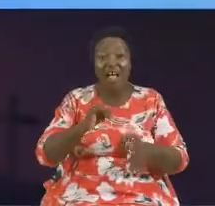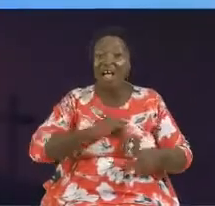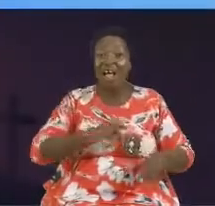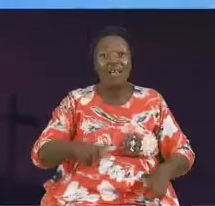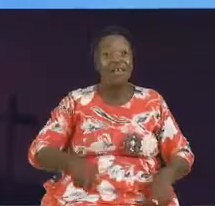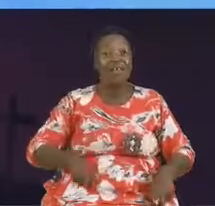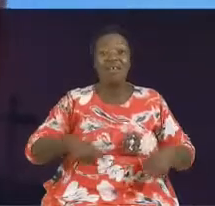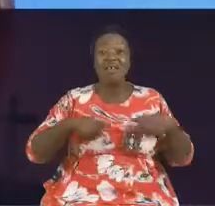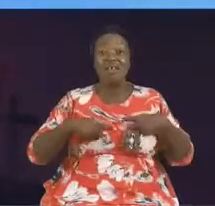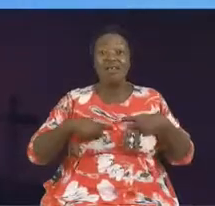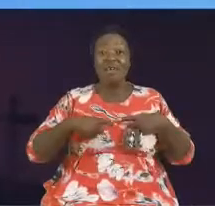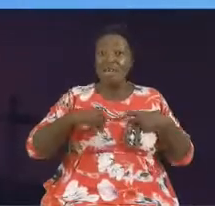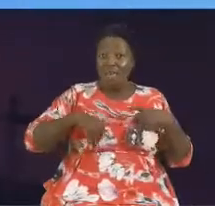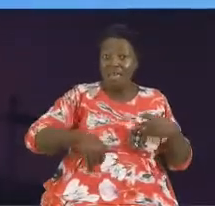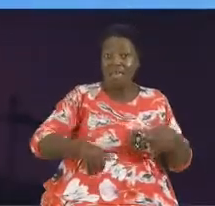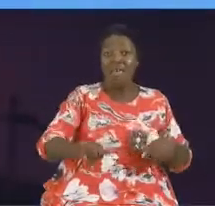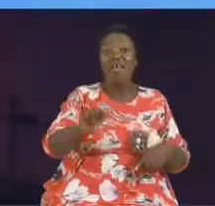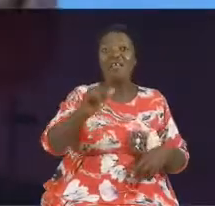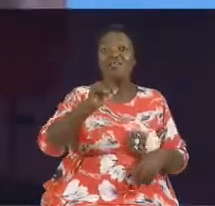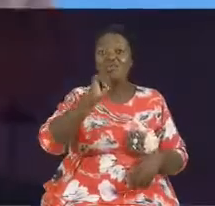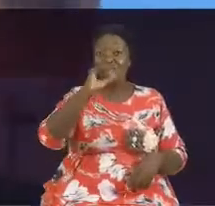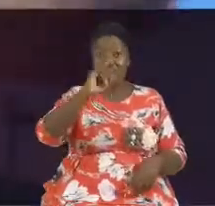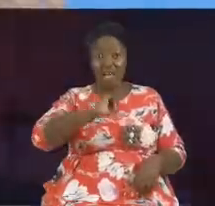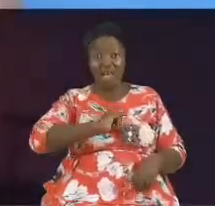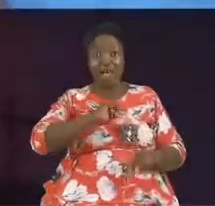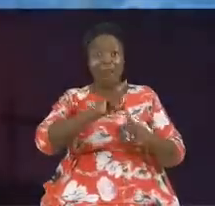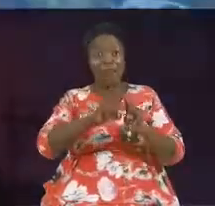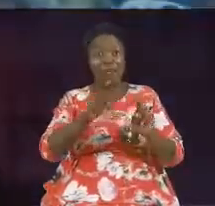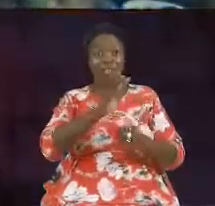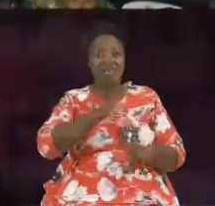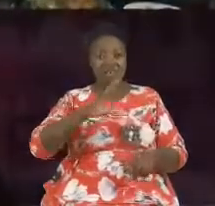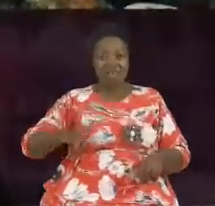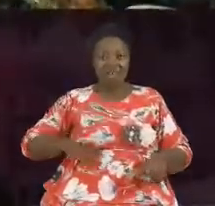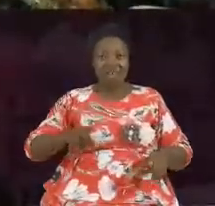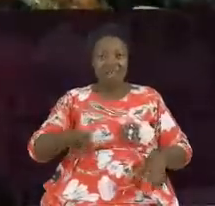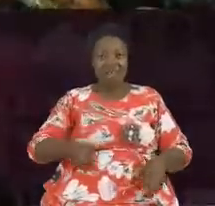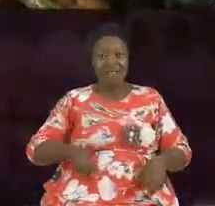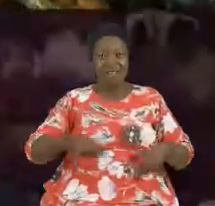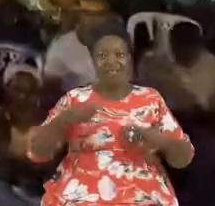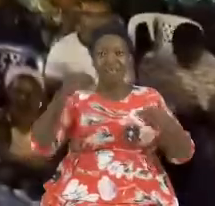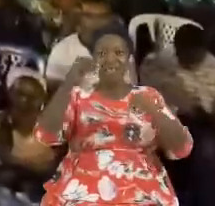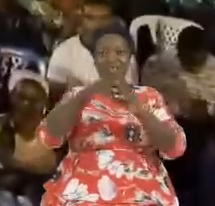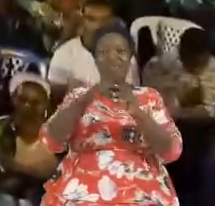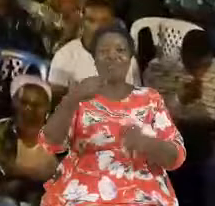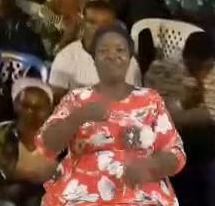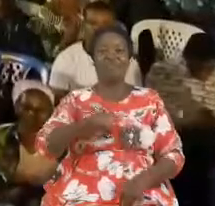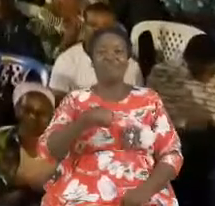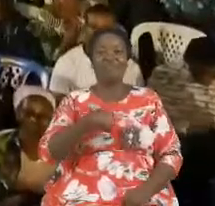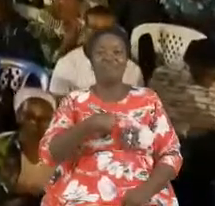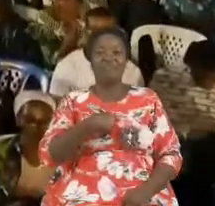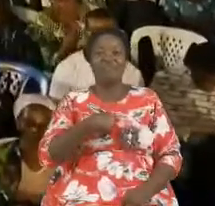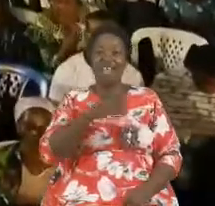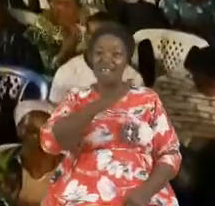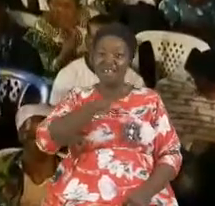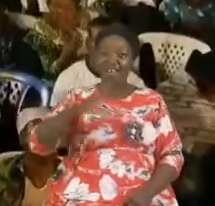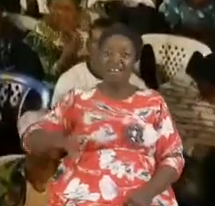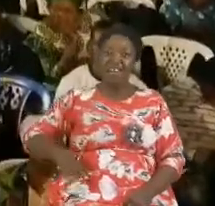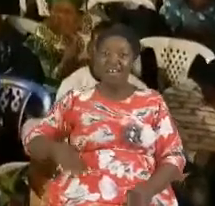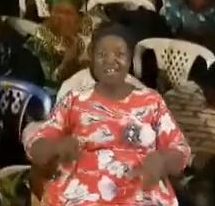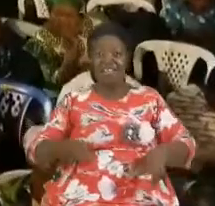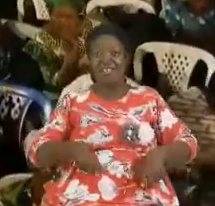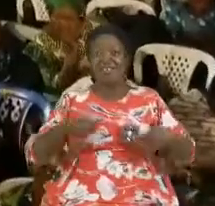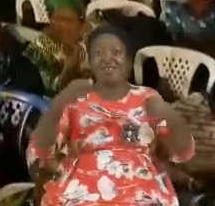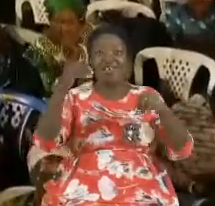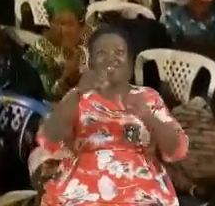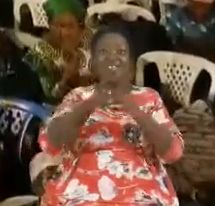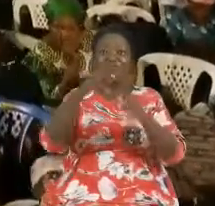with Christ. Nevertheless, I live. Yet not I, but Christ